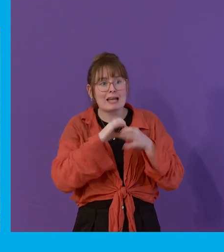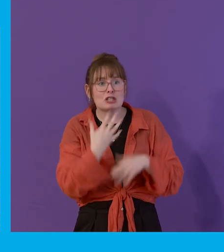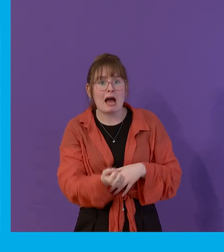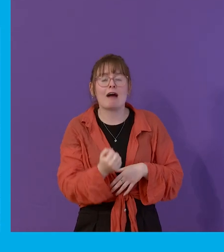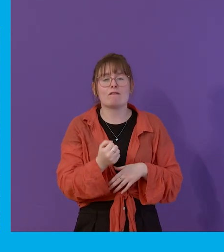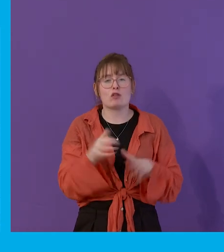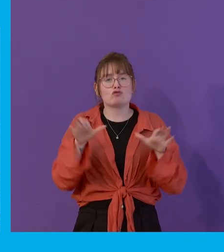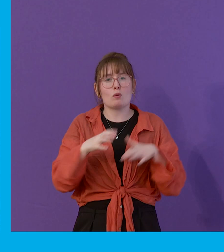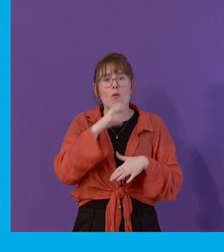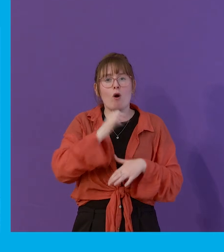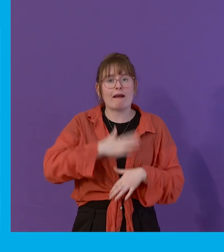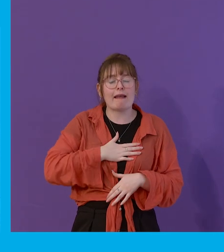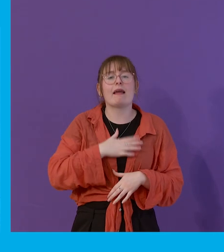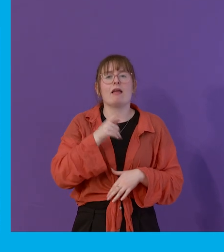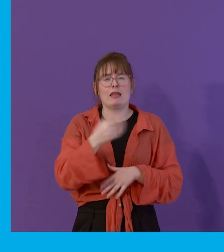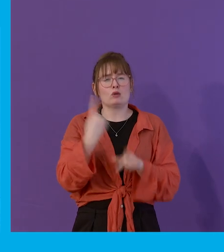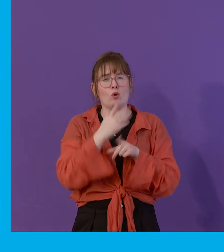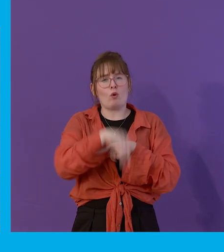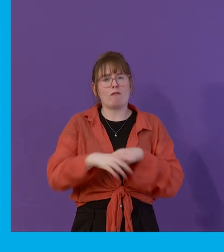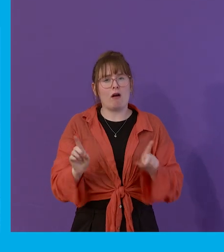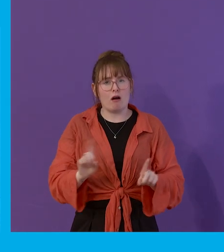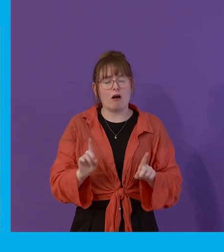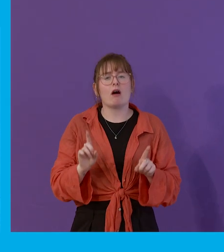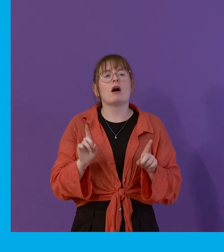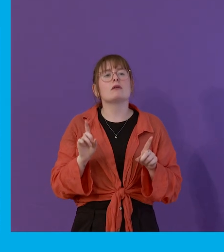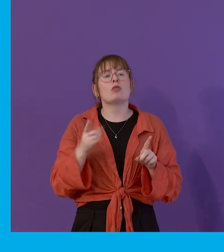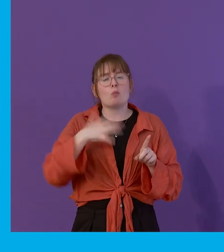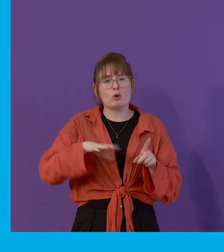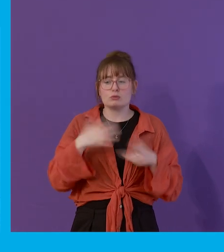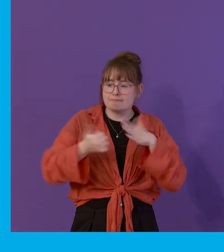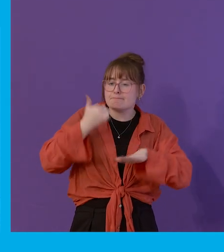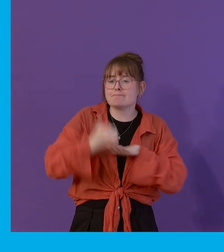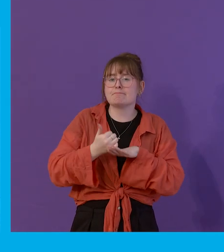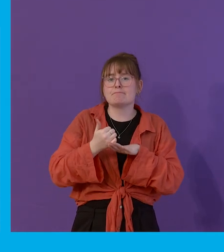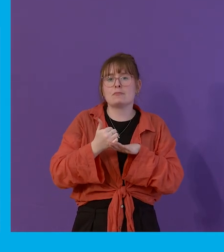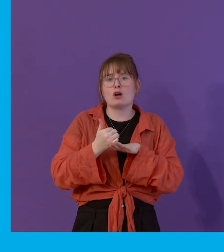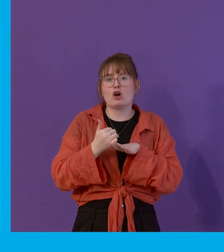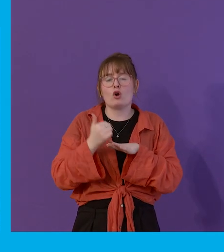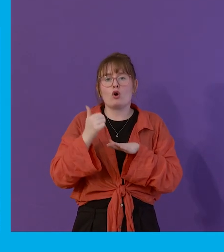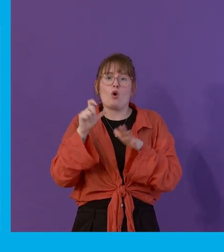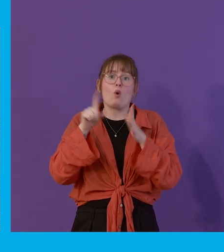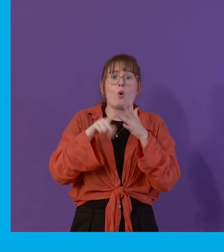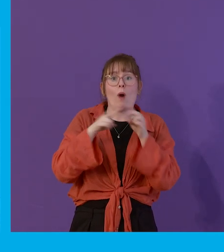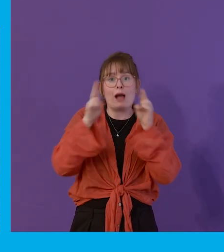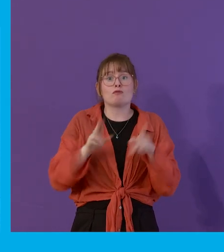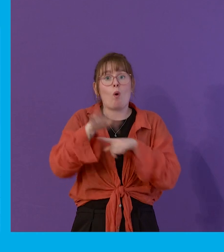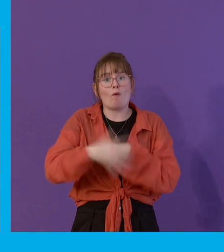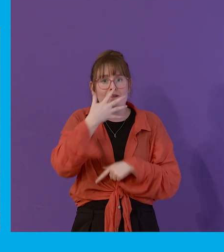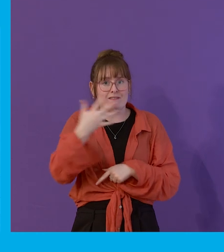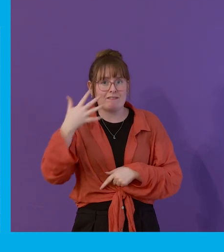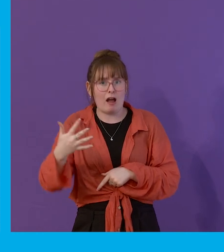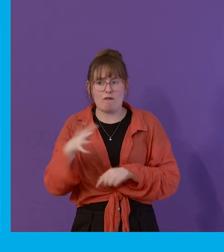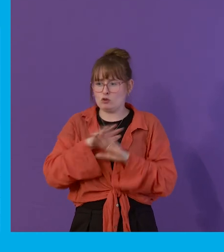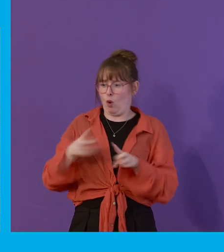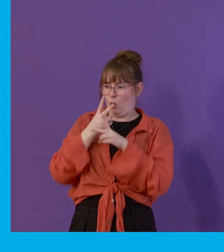group in Orkney that you'll be aware of that they talk about. They want to build co-housing for over 55s, and they say, we're not looking after each other,